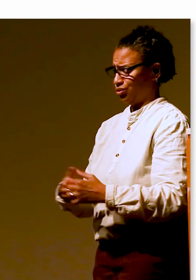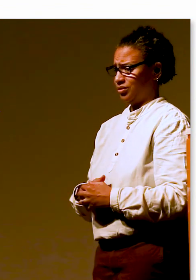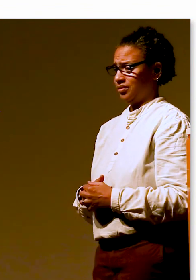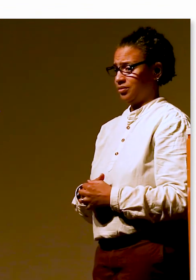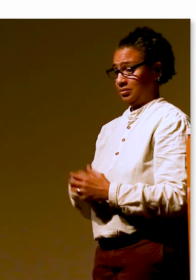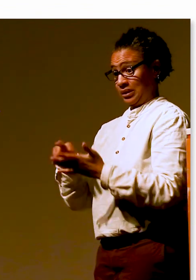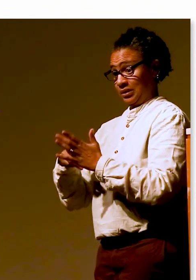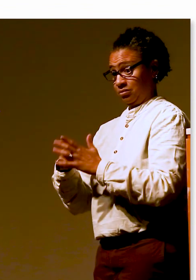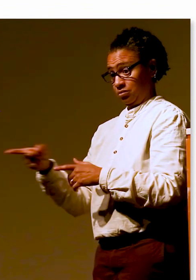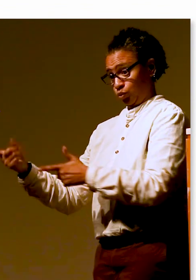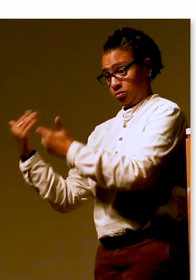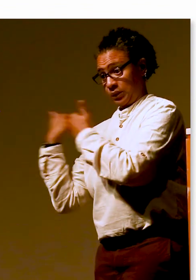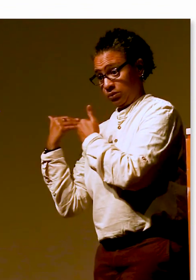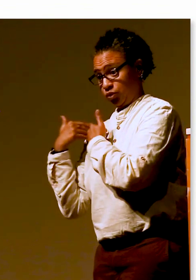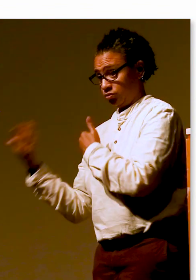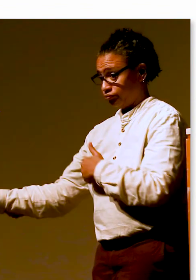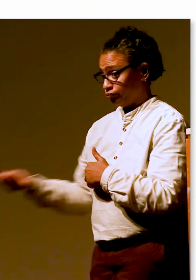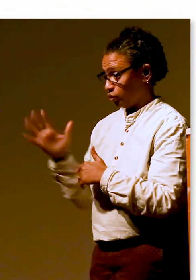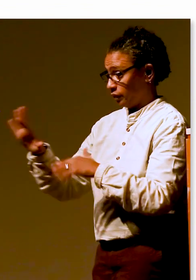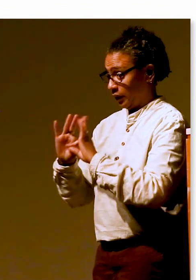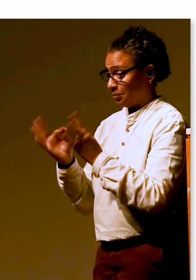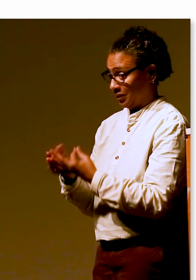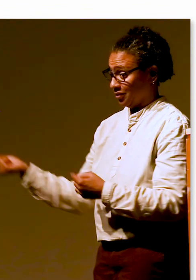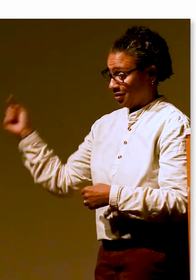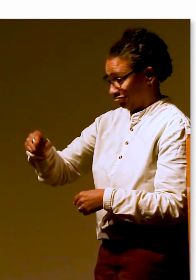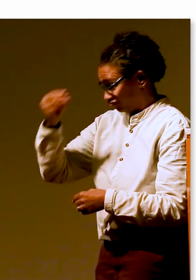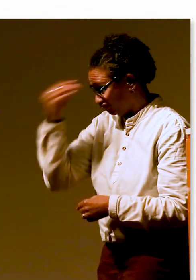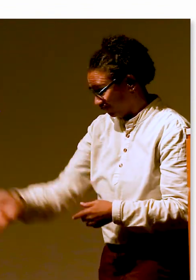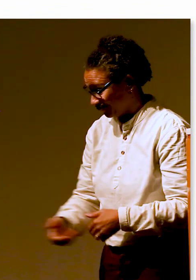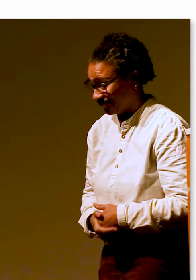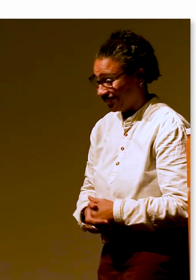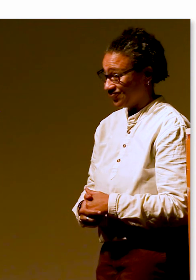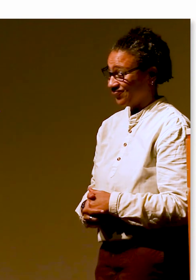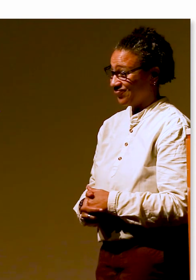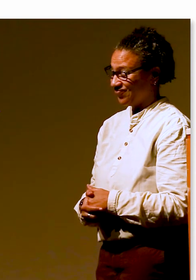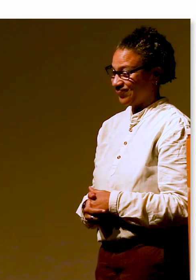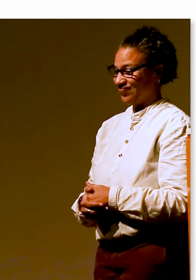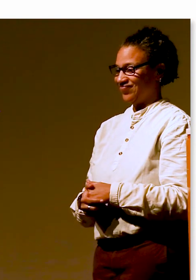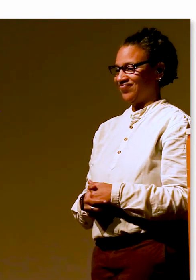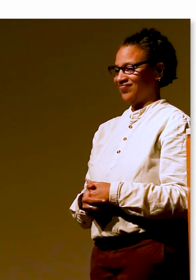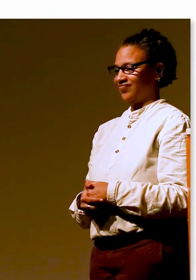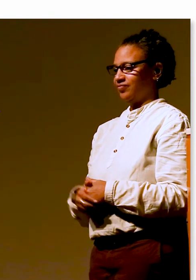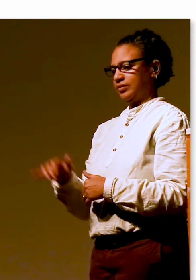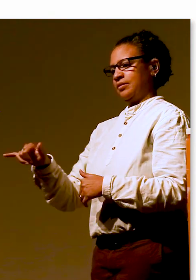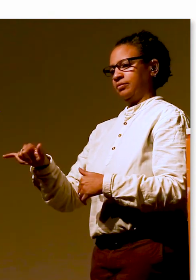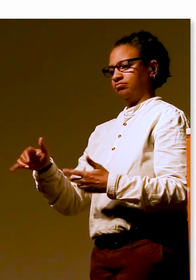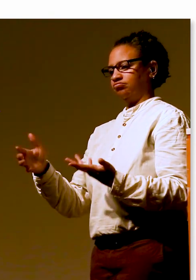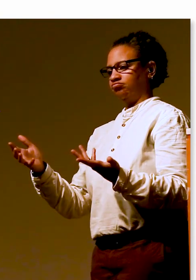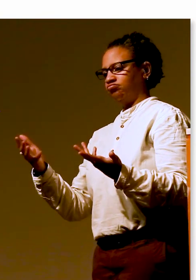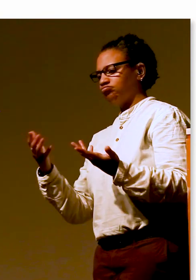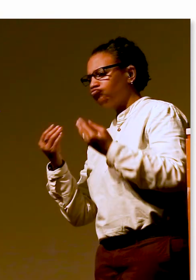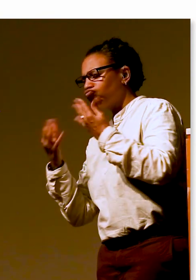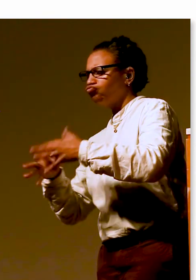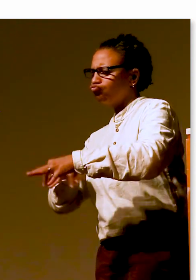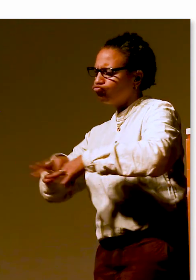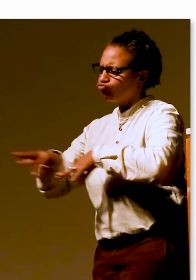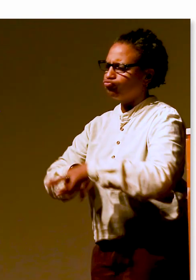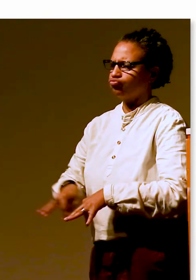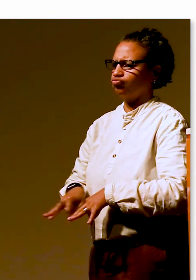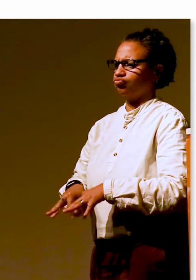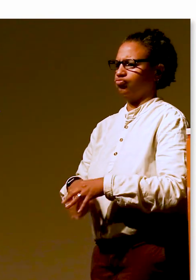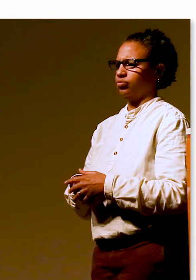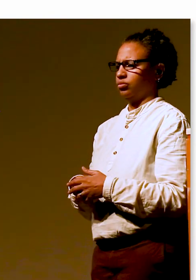people. That's your duty now. And so that was what I was trying to speak to Janelle about and to that broader audience about, because I